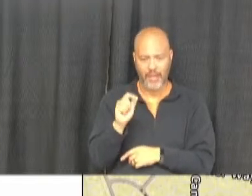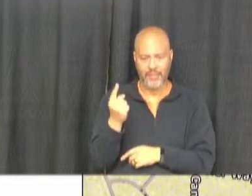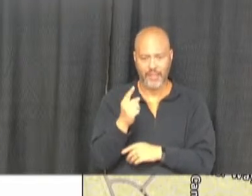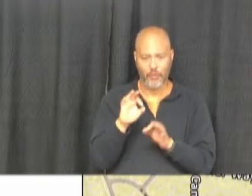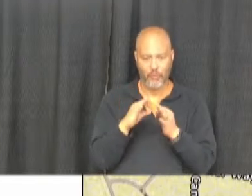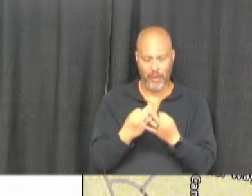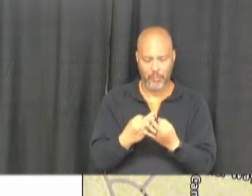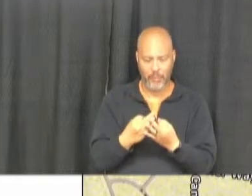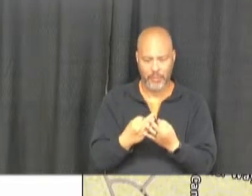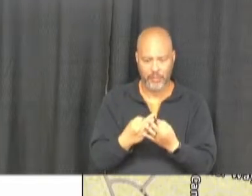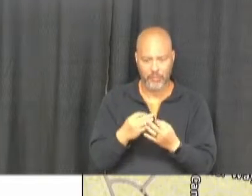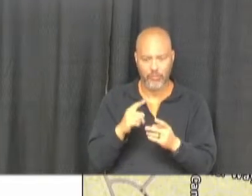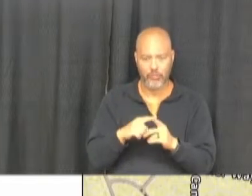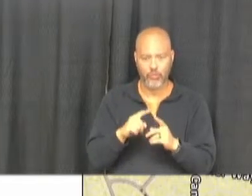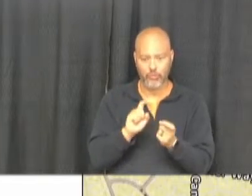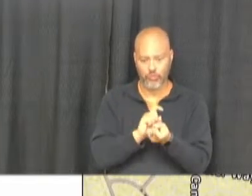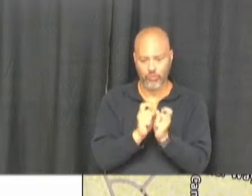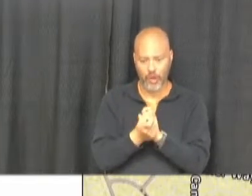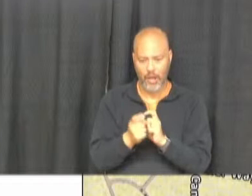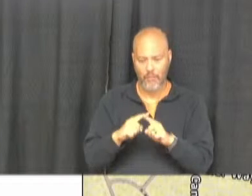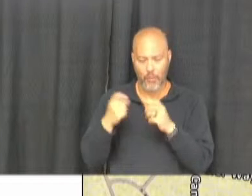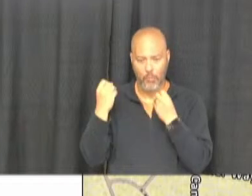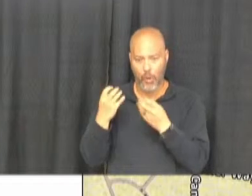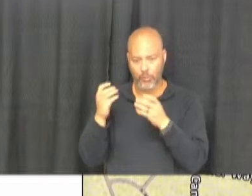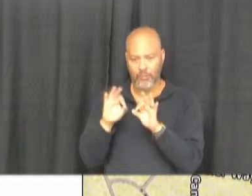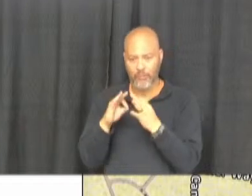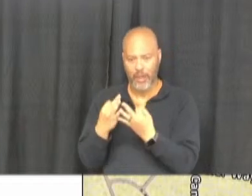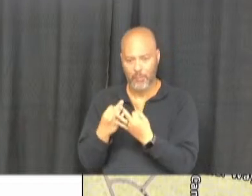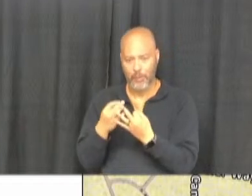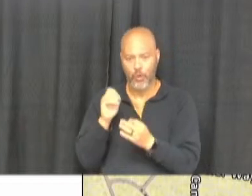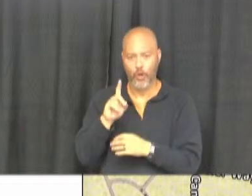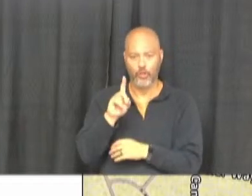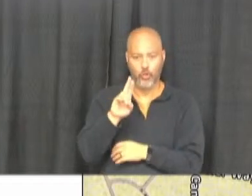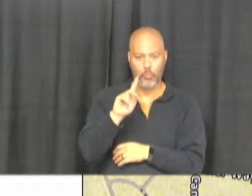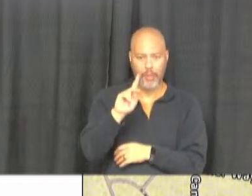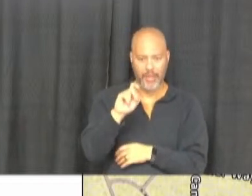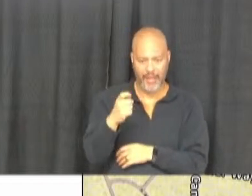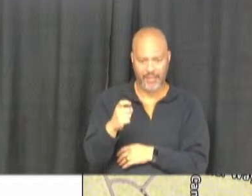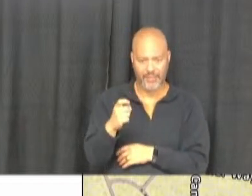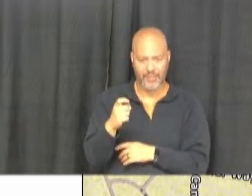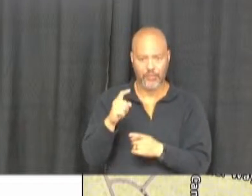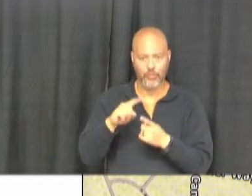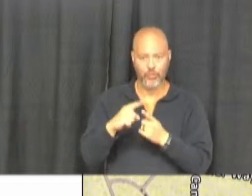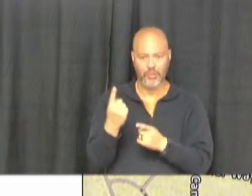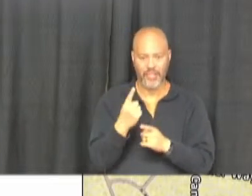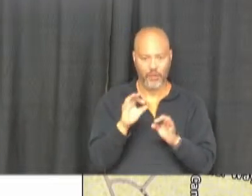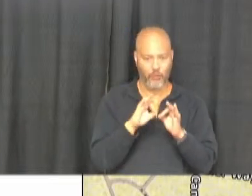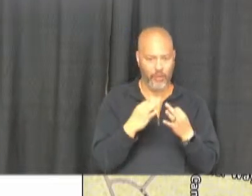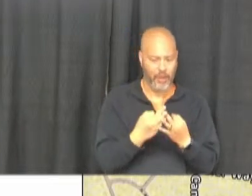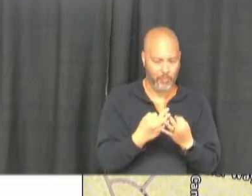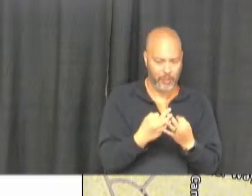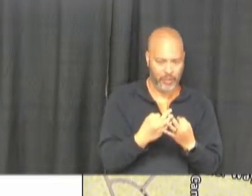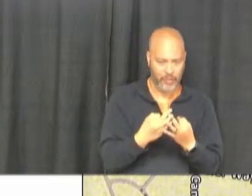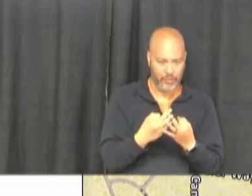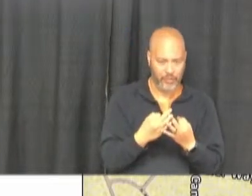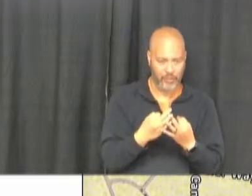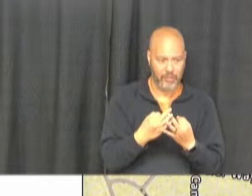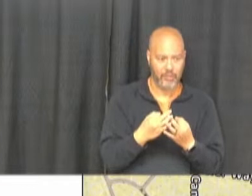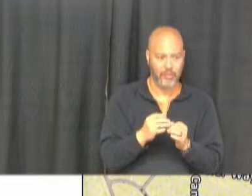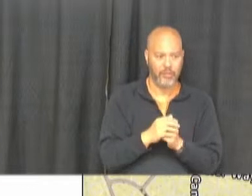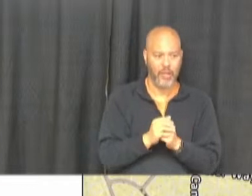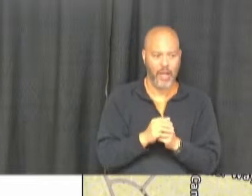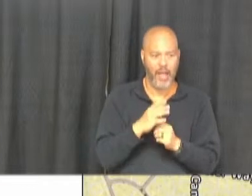single-family zoning classification to transition from the multifamily or duplex zoning to a single-family zoning